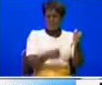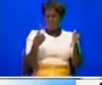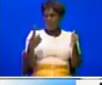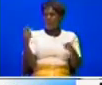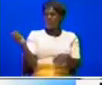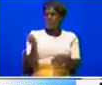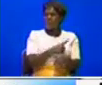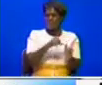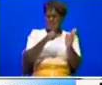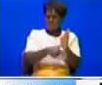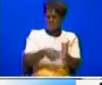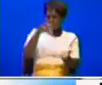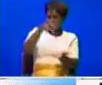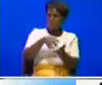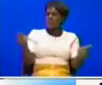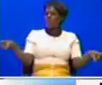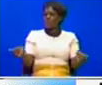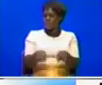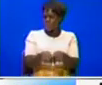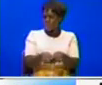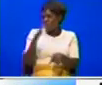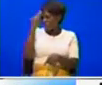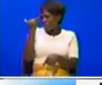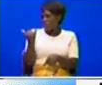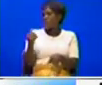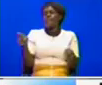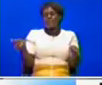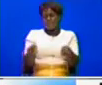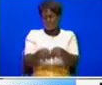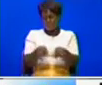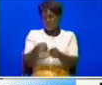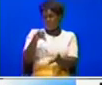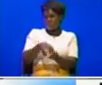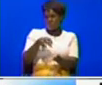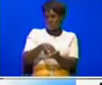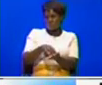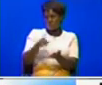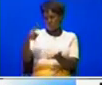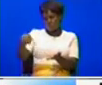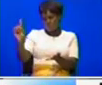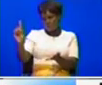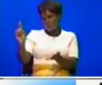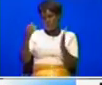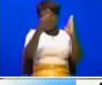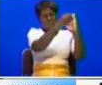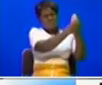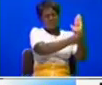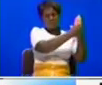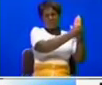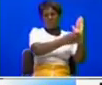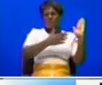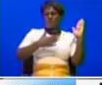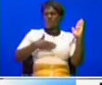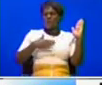later, is that still your position? Yeah, and if so, why? That is still the correct position in our manifesto.